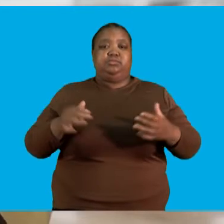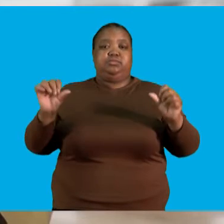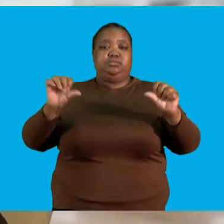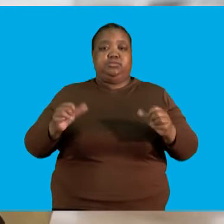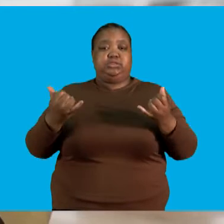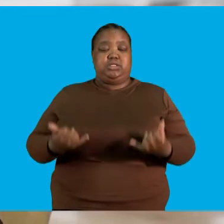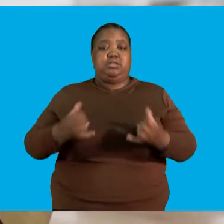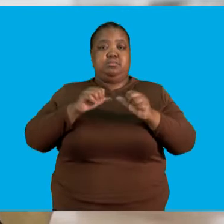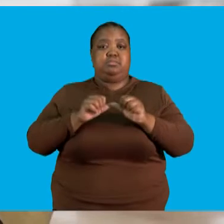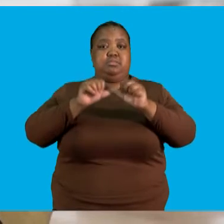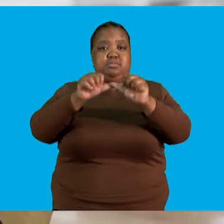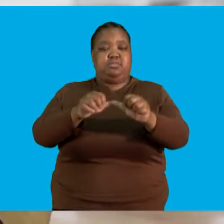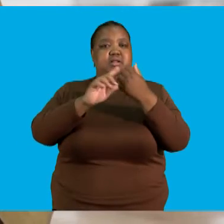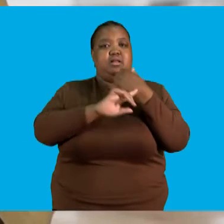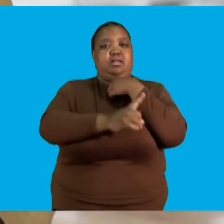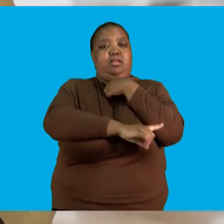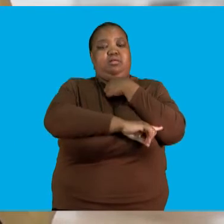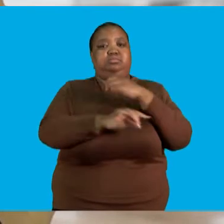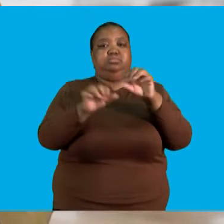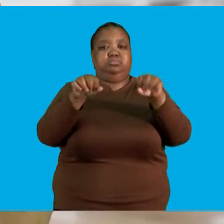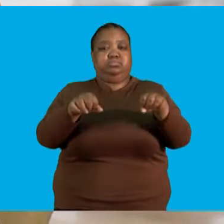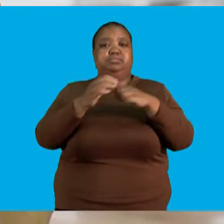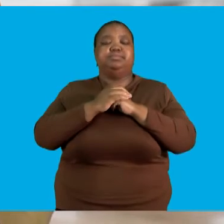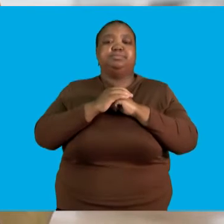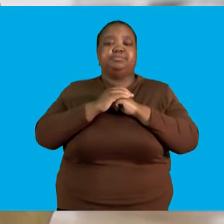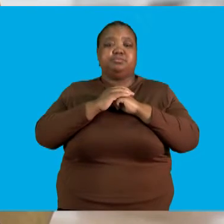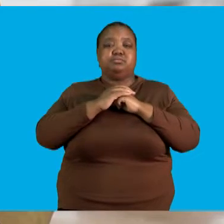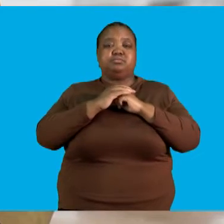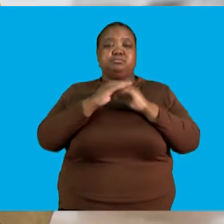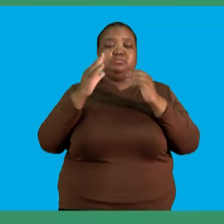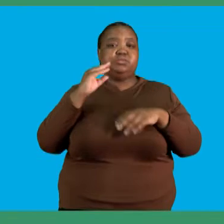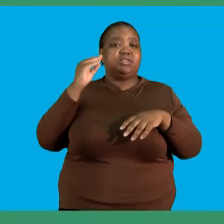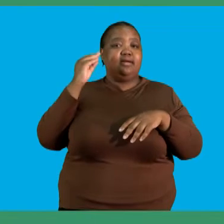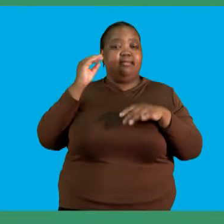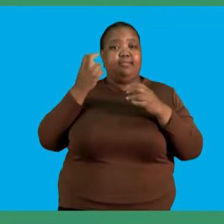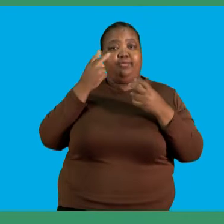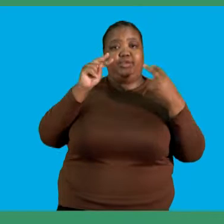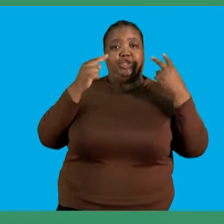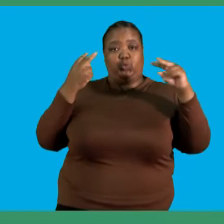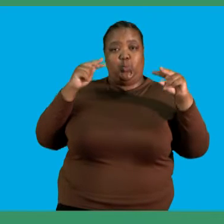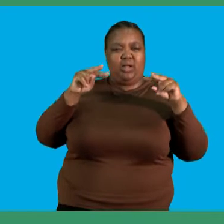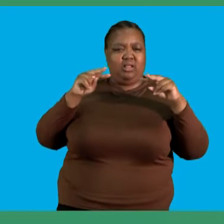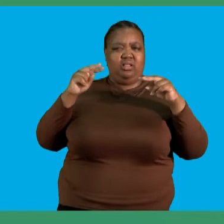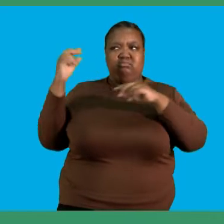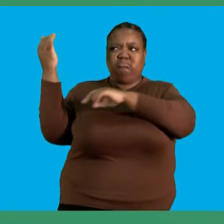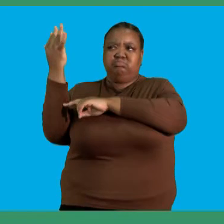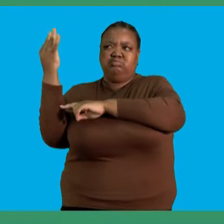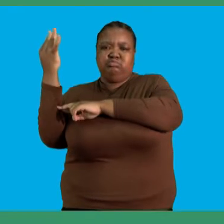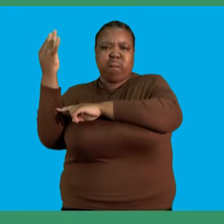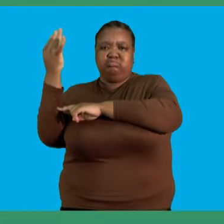Welcome back. Now let us continue with the last part of our lesson, which is the impact of visual aids now